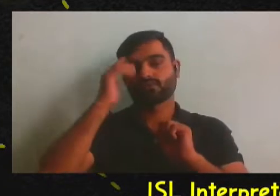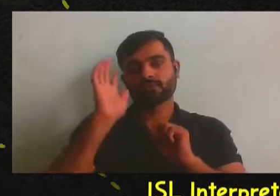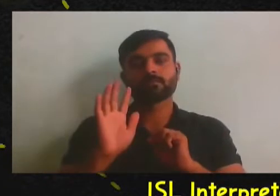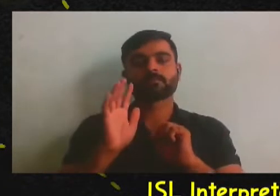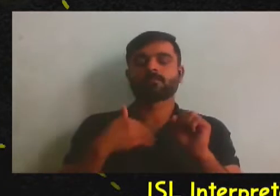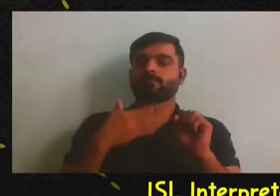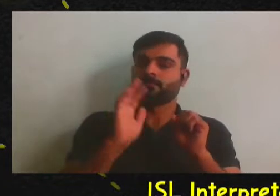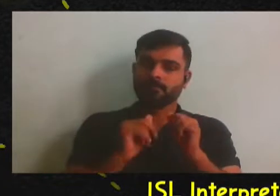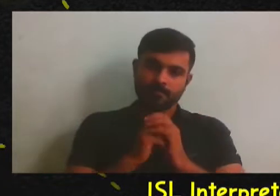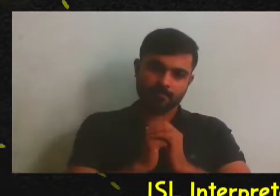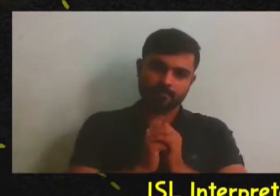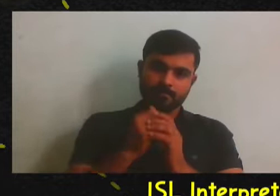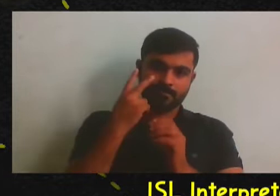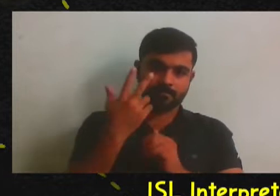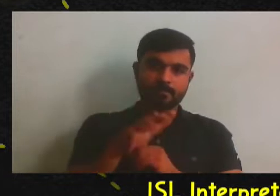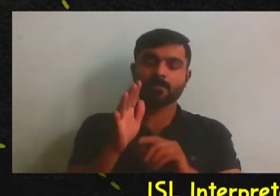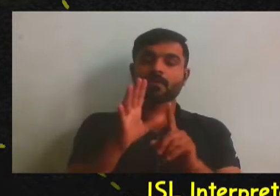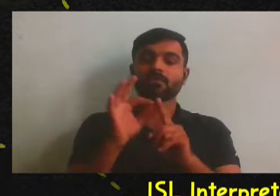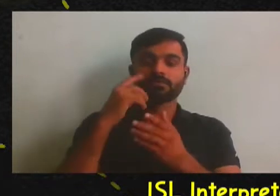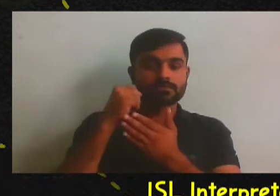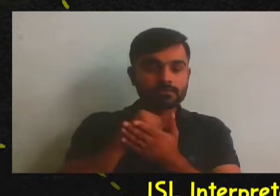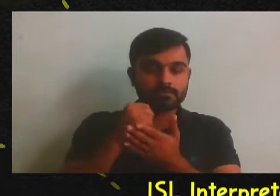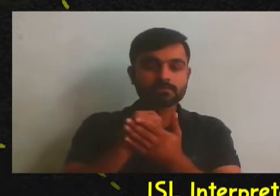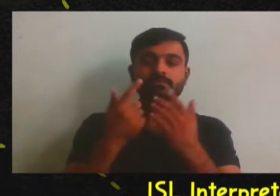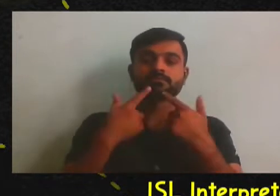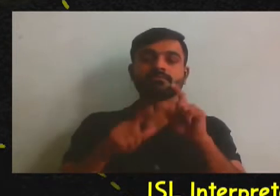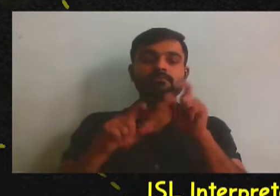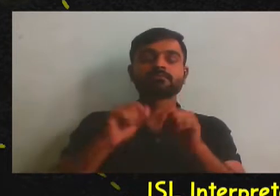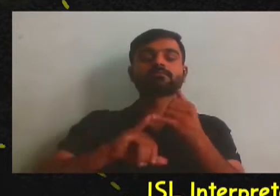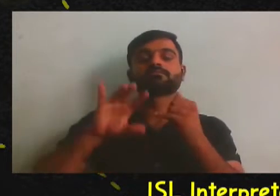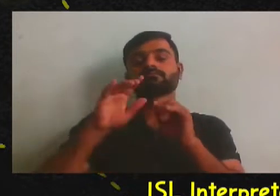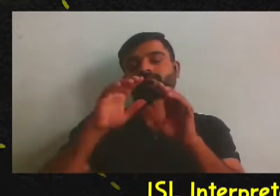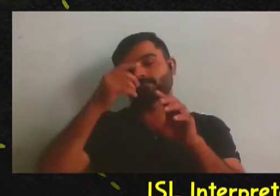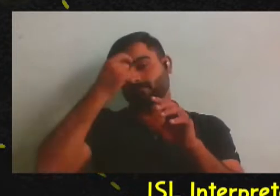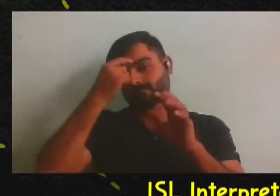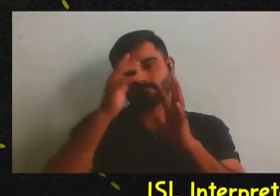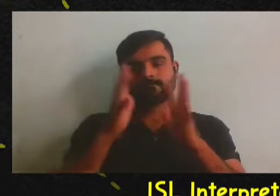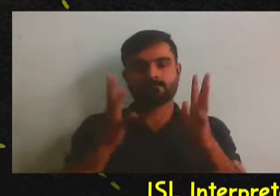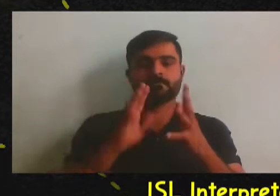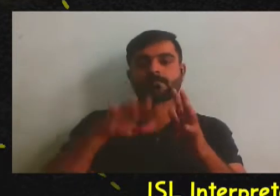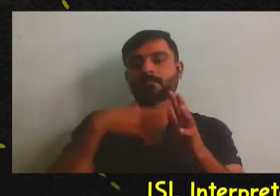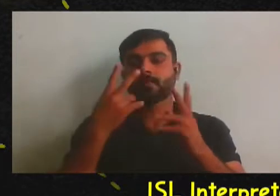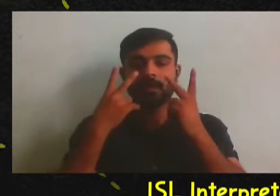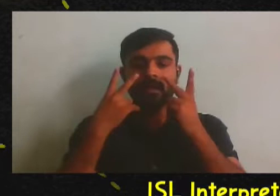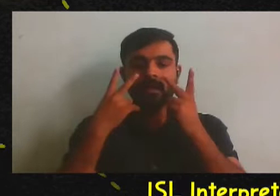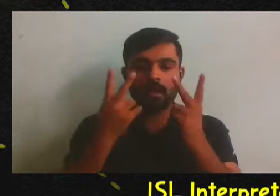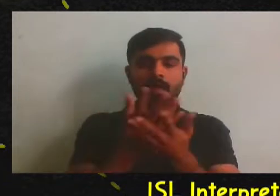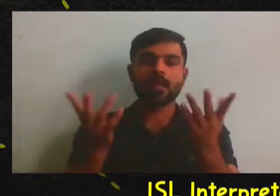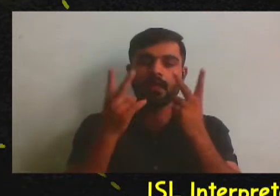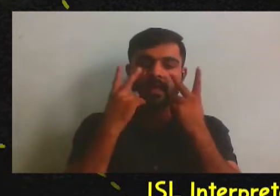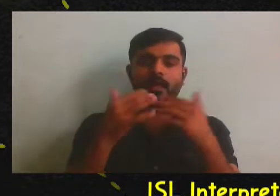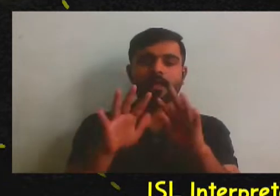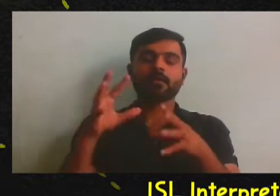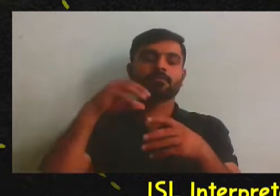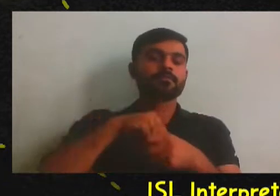and then to see, what are the trends that will allow us to solve some of these bigger problems. And in observation, what we're looking at is what we